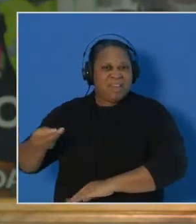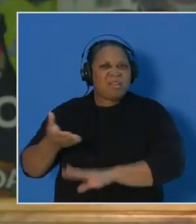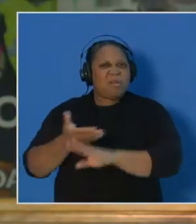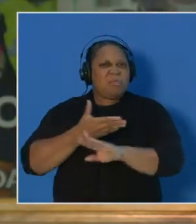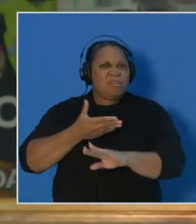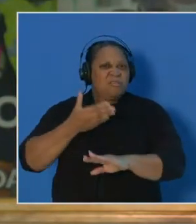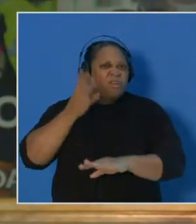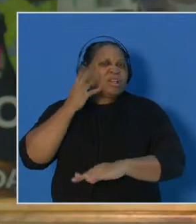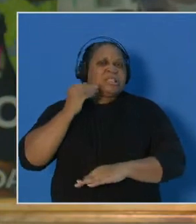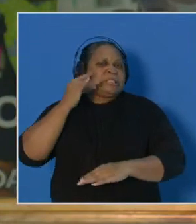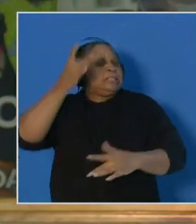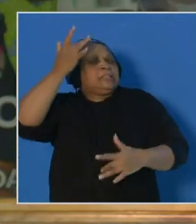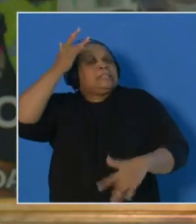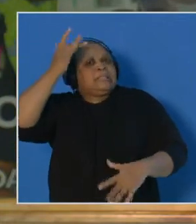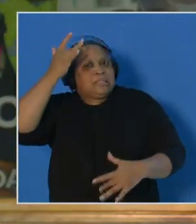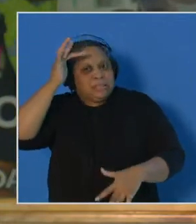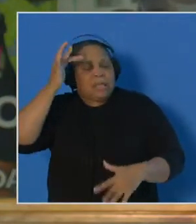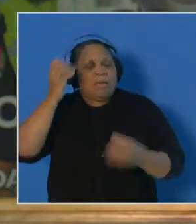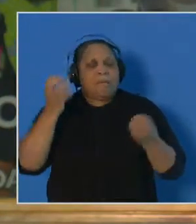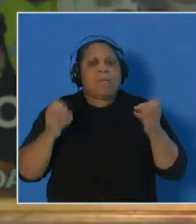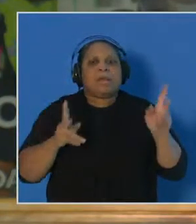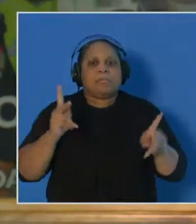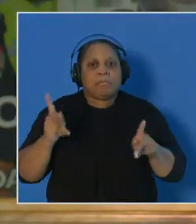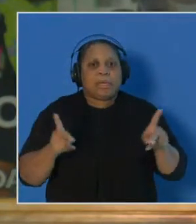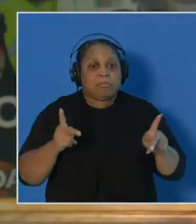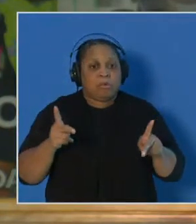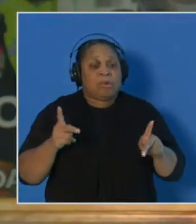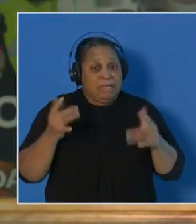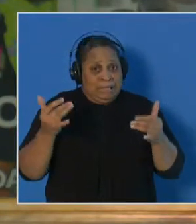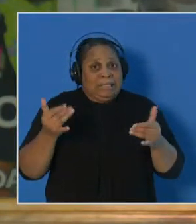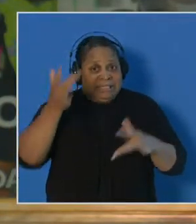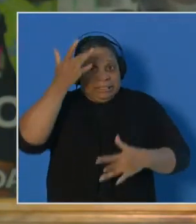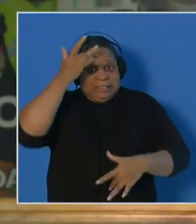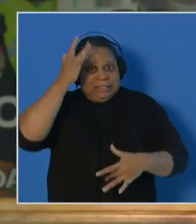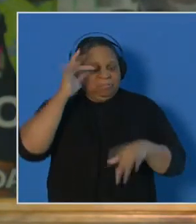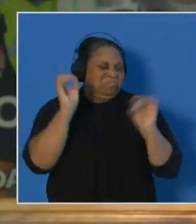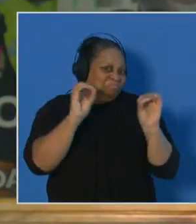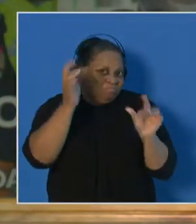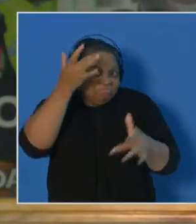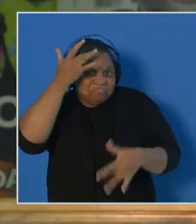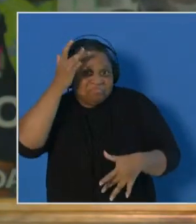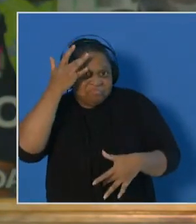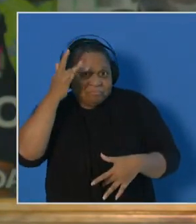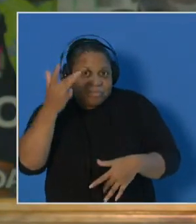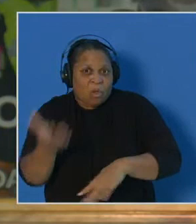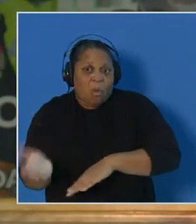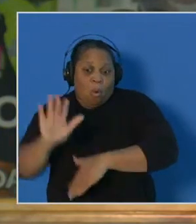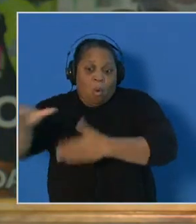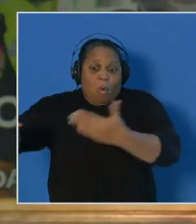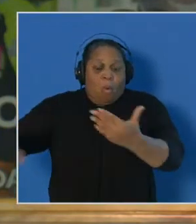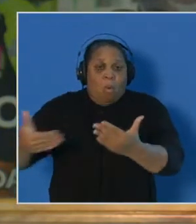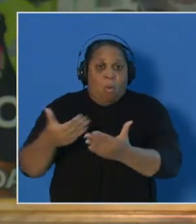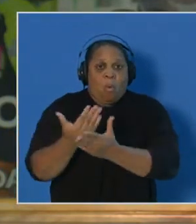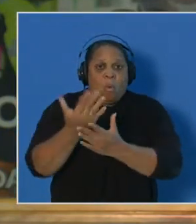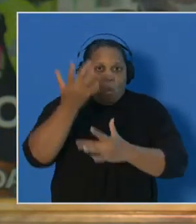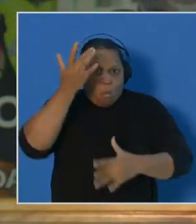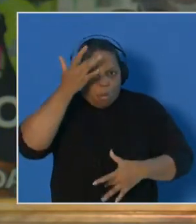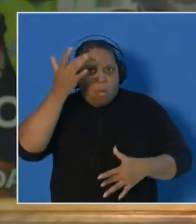any symptoms. And also, many persons with the virus are asymptomatic throughout the entirety of the